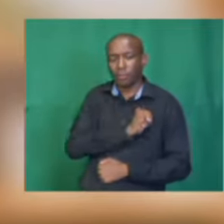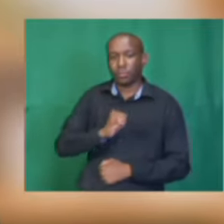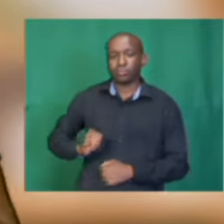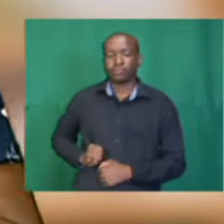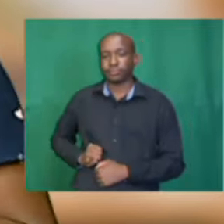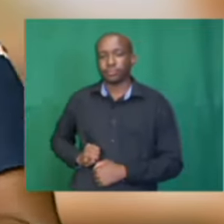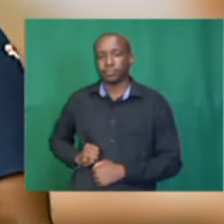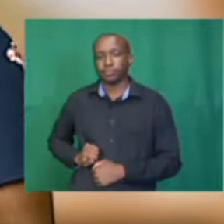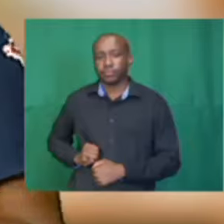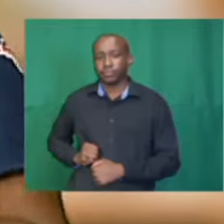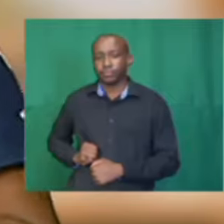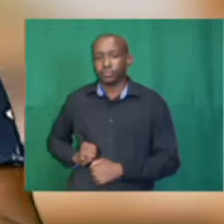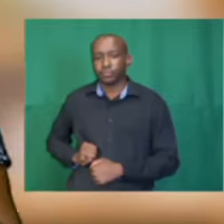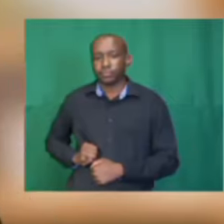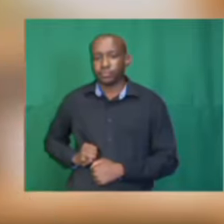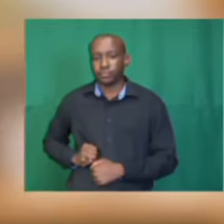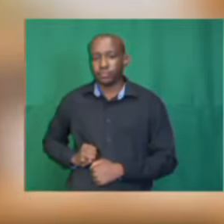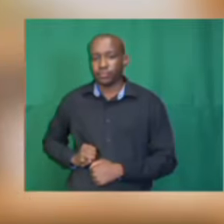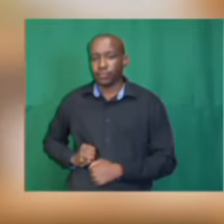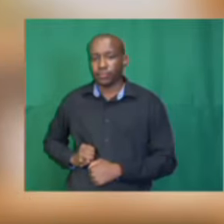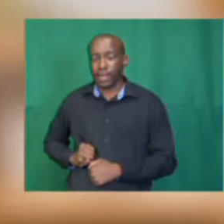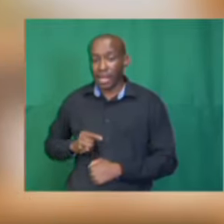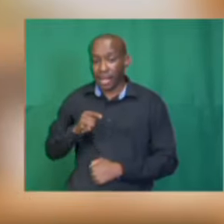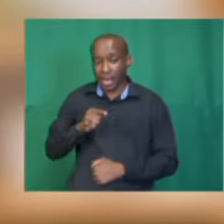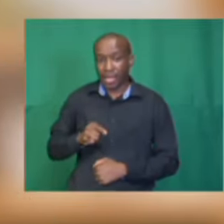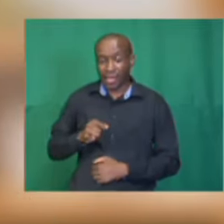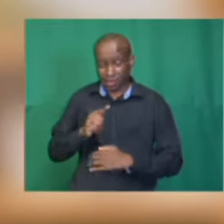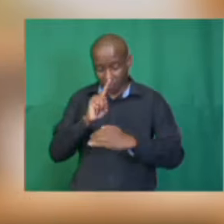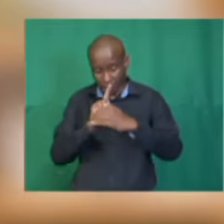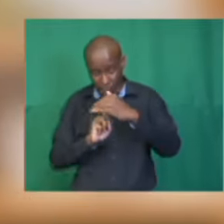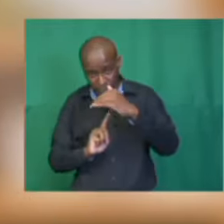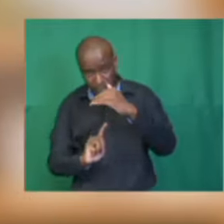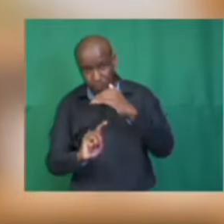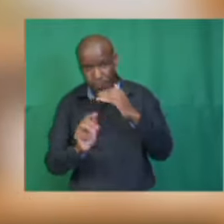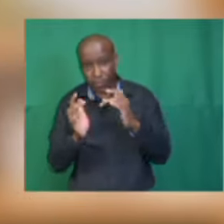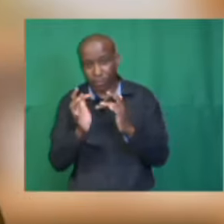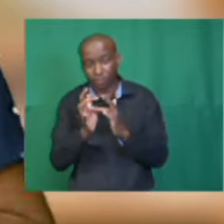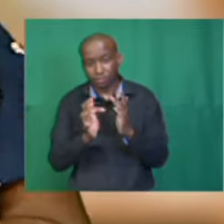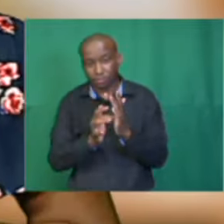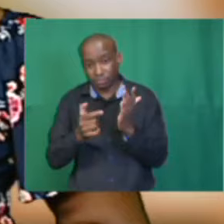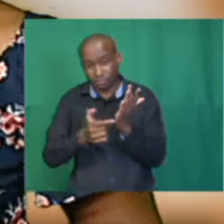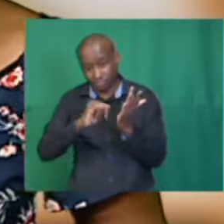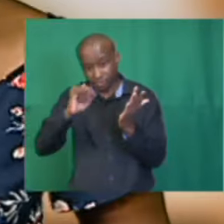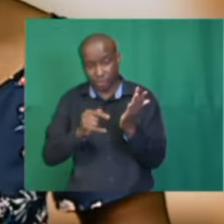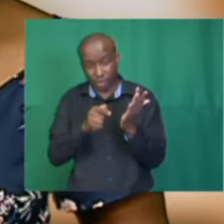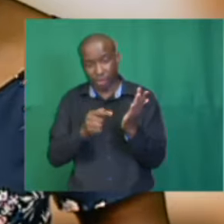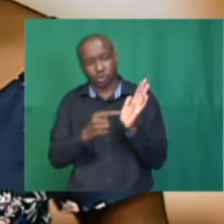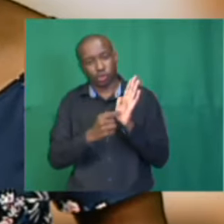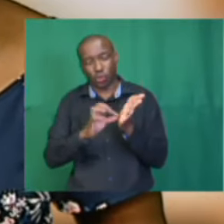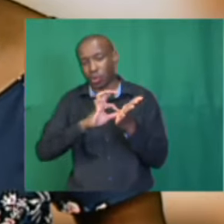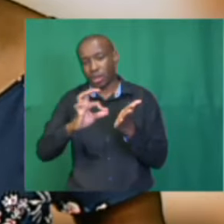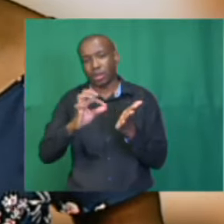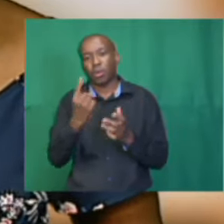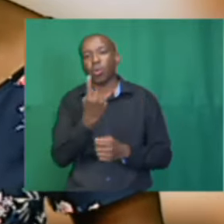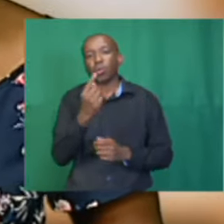Jesus is. So that his entry into Jerusalem reveals who he really is.